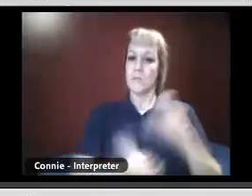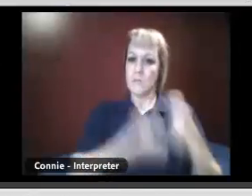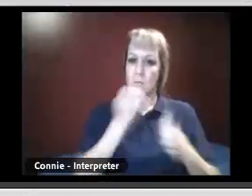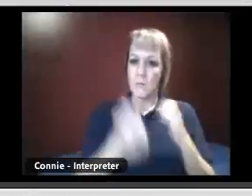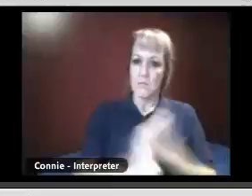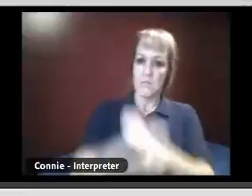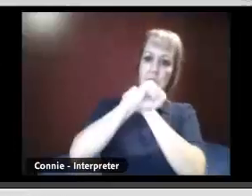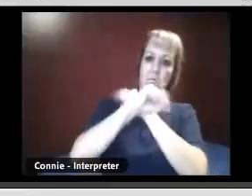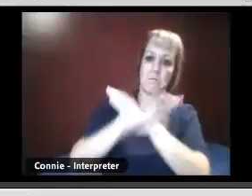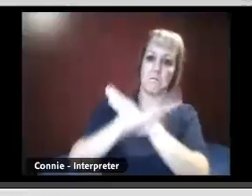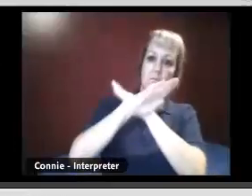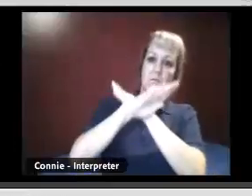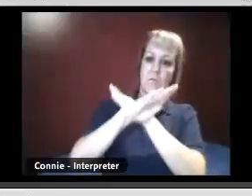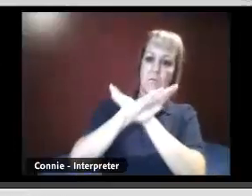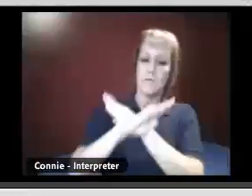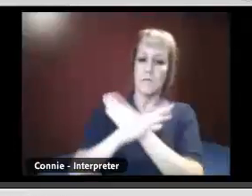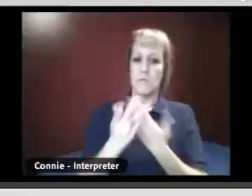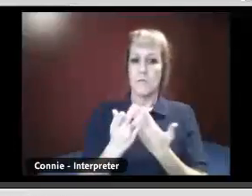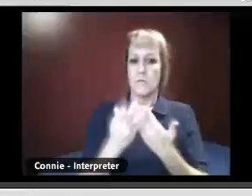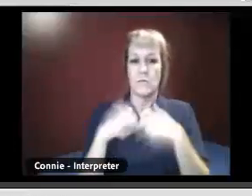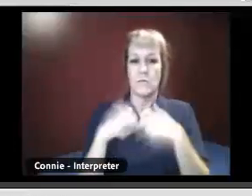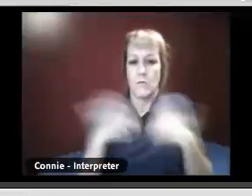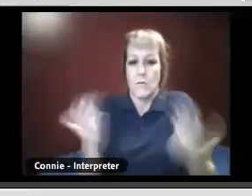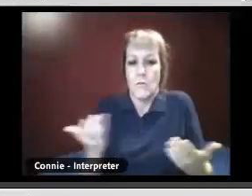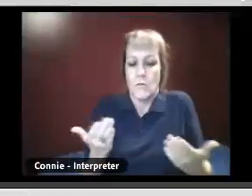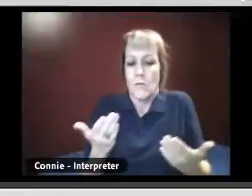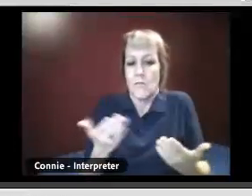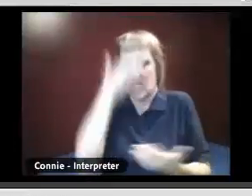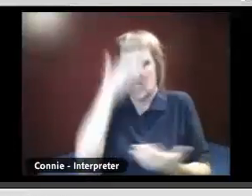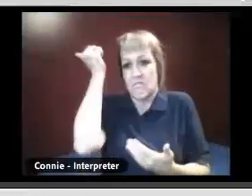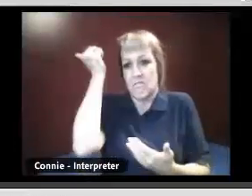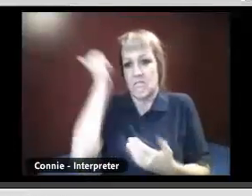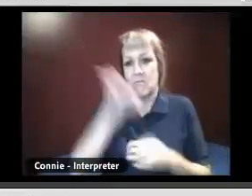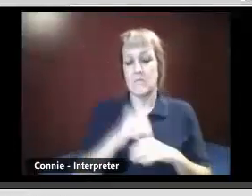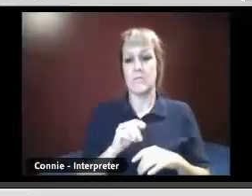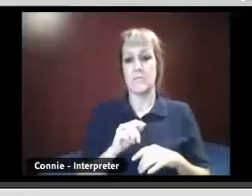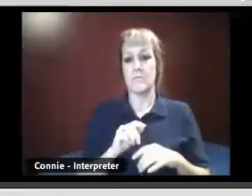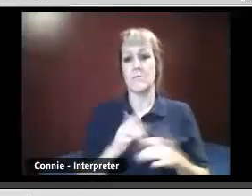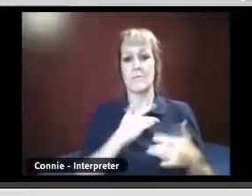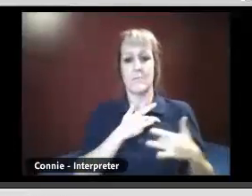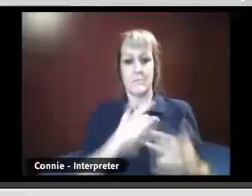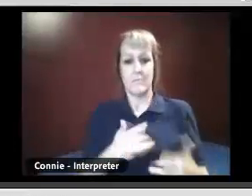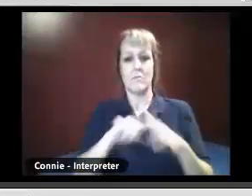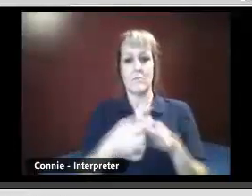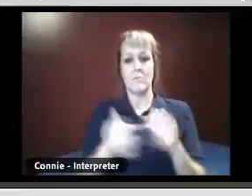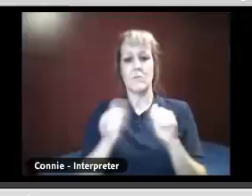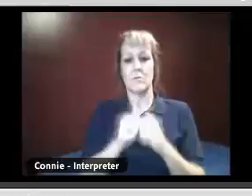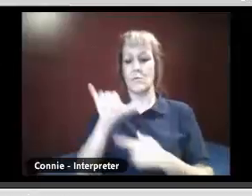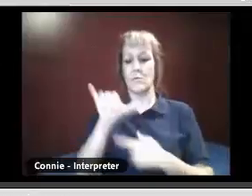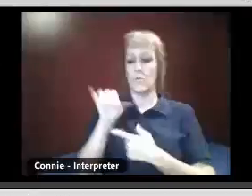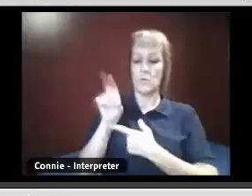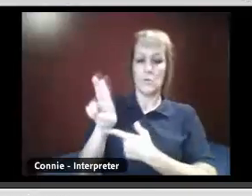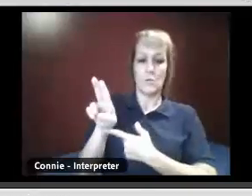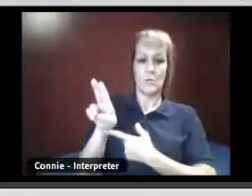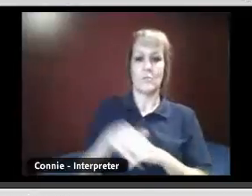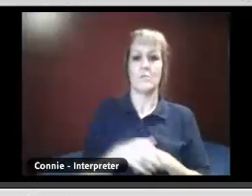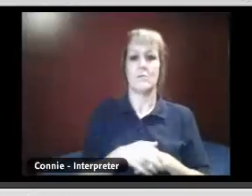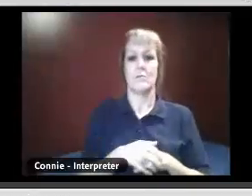of the issue. And yet, how often inadvertently, do we tend to start conversations that way?